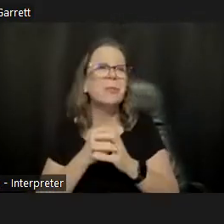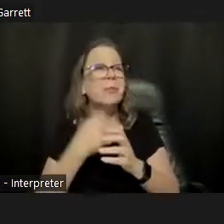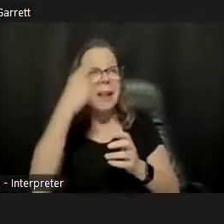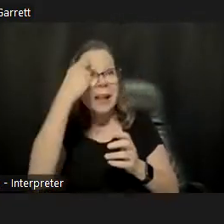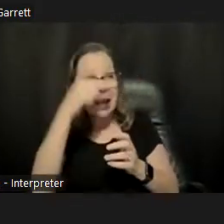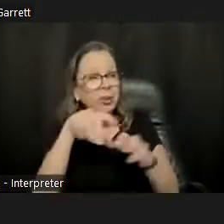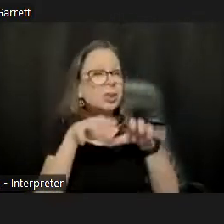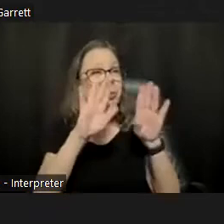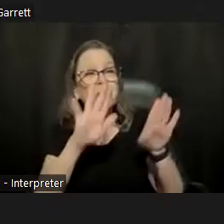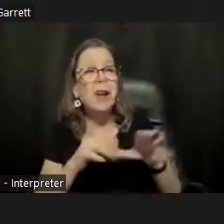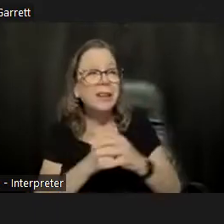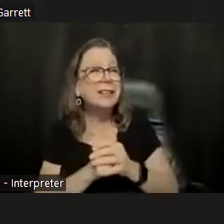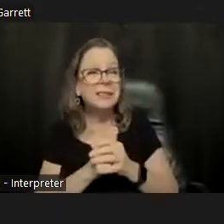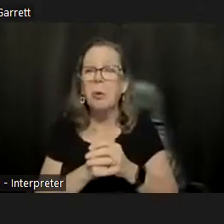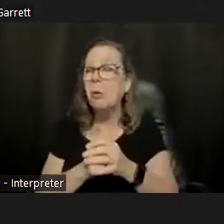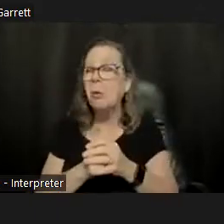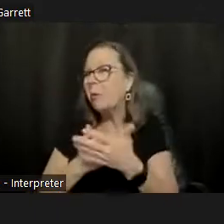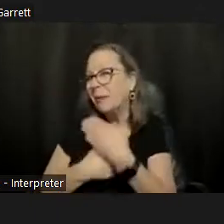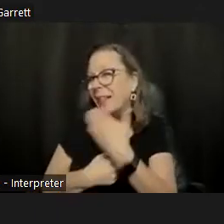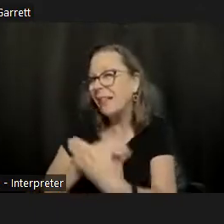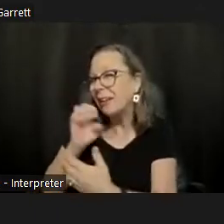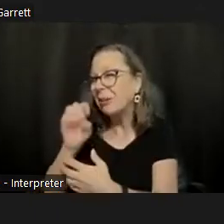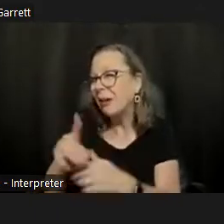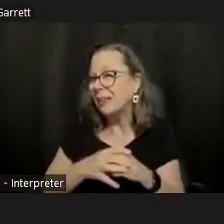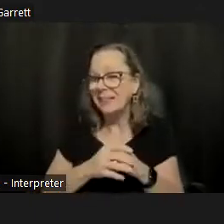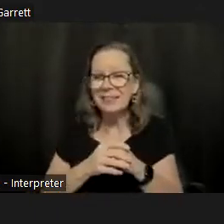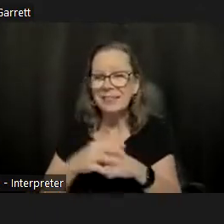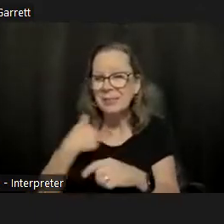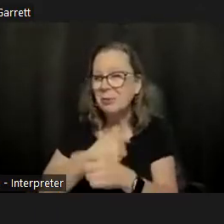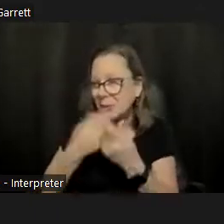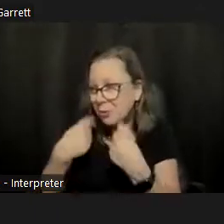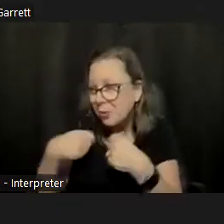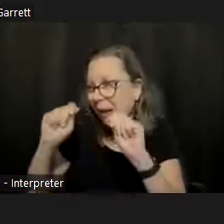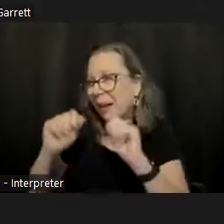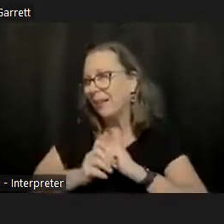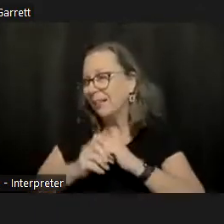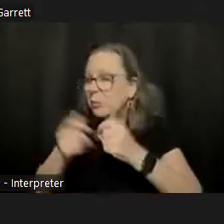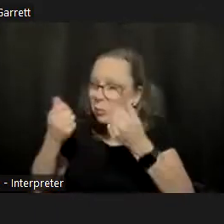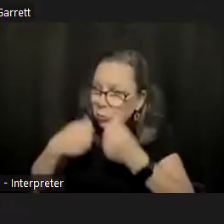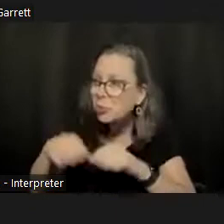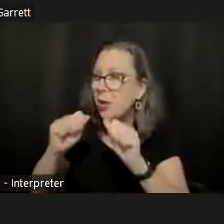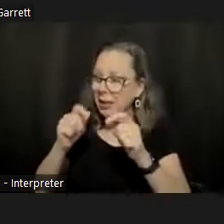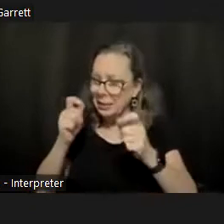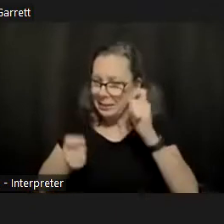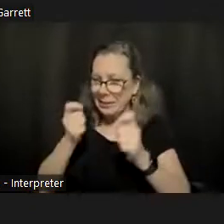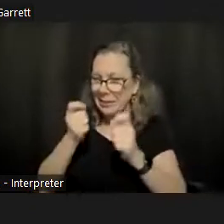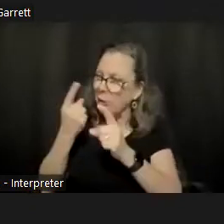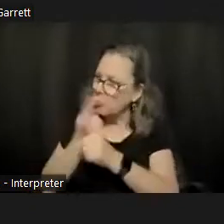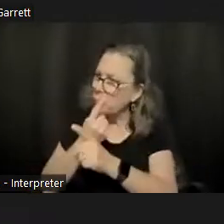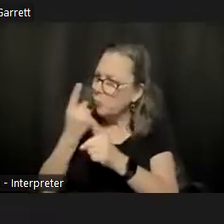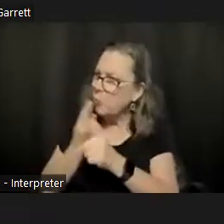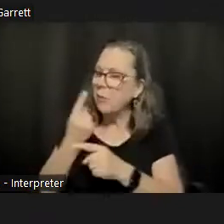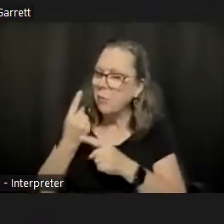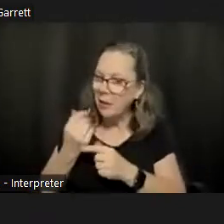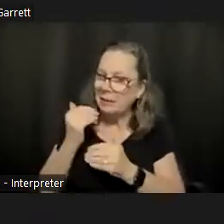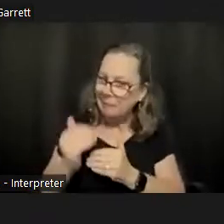great. Oh, thank you, Ed. We're trying. We're trying to get it right, one bite at